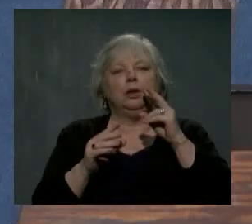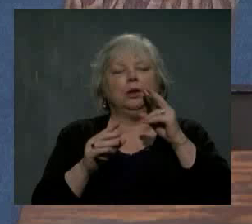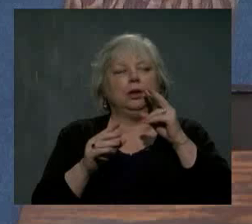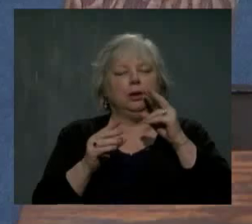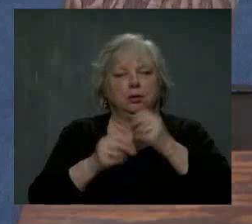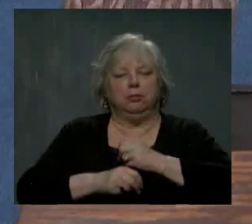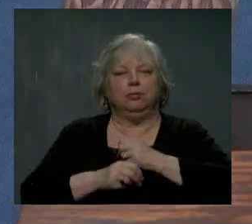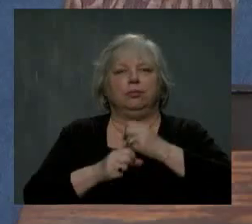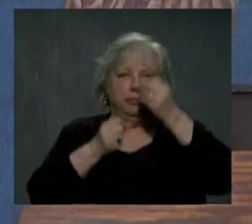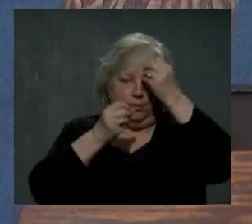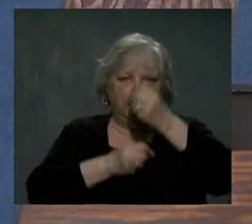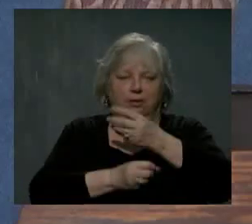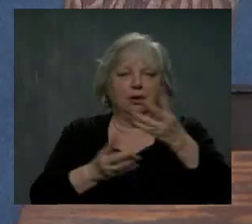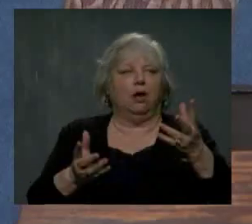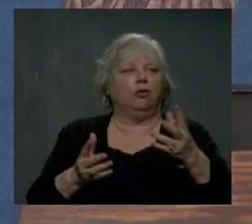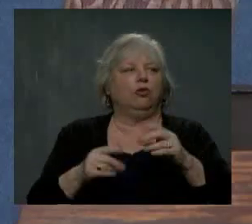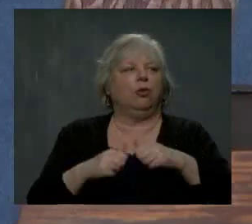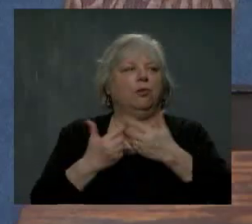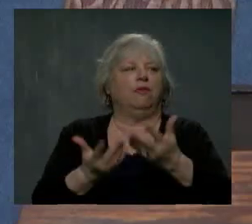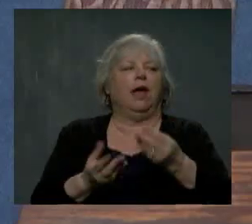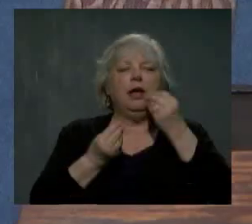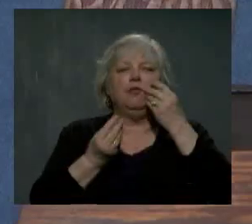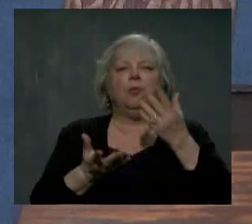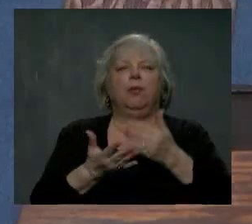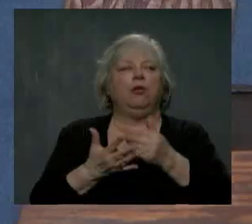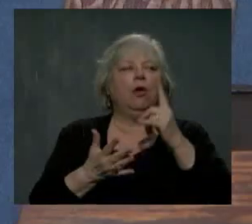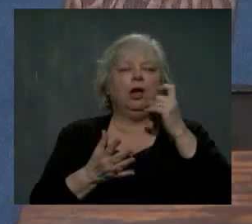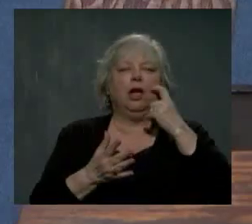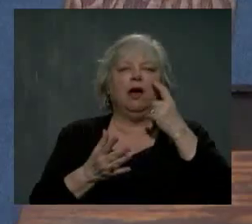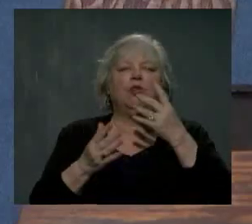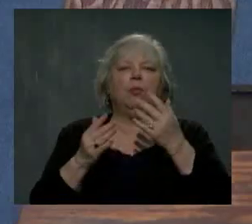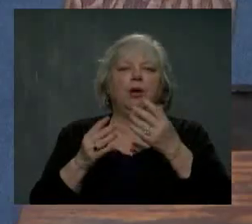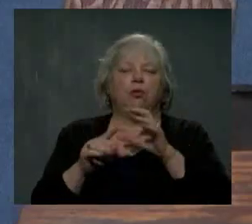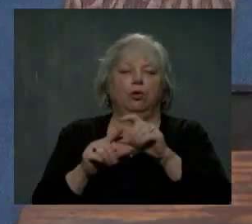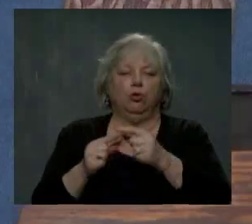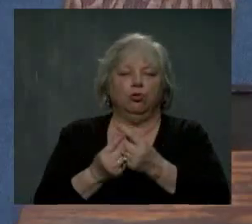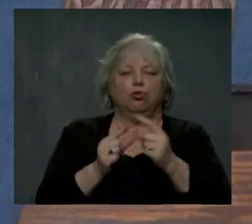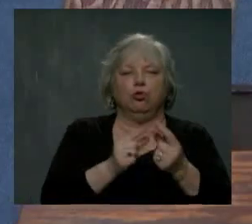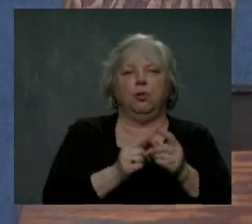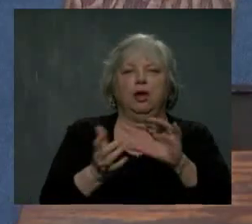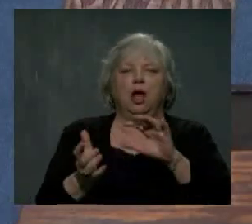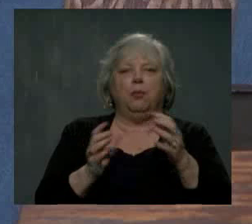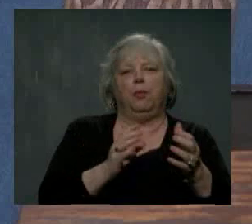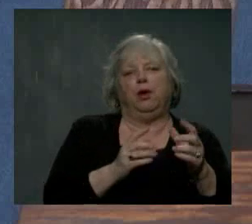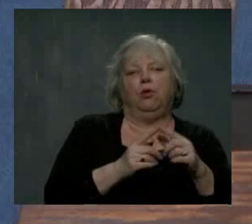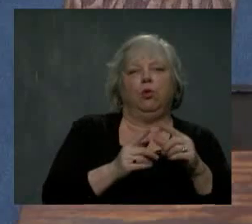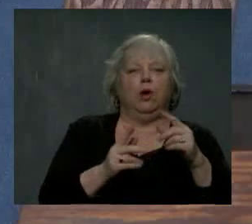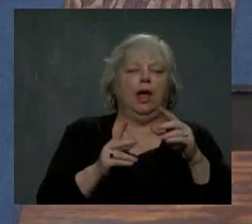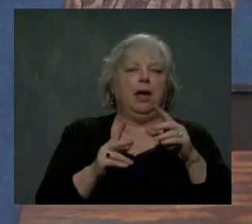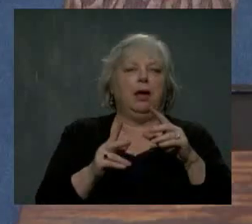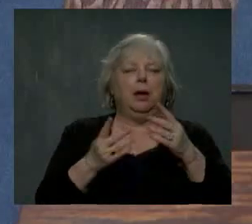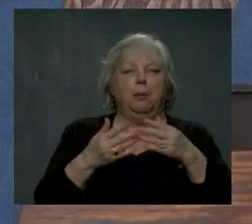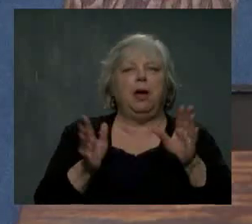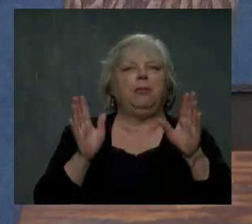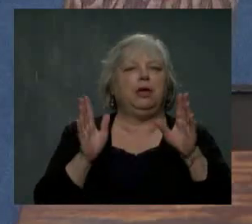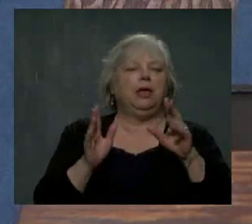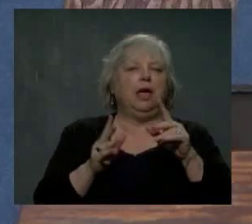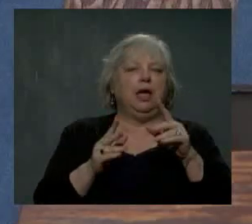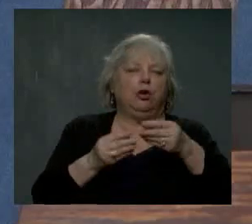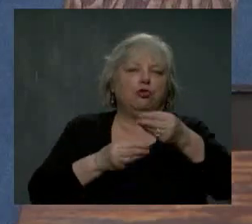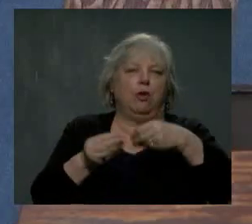and provide information on governmental entities that would be comparable to that of a publicly traded corporation.